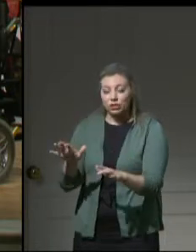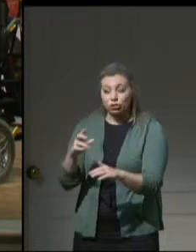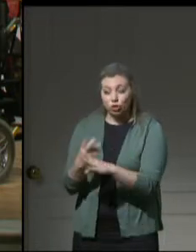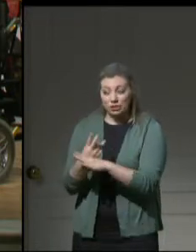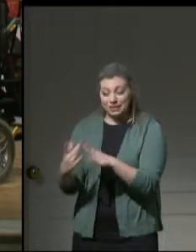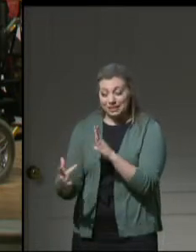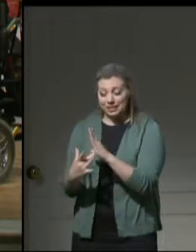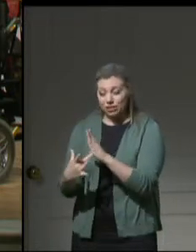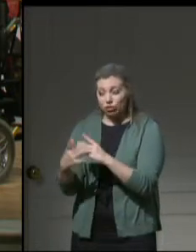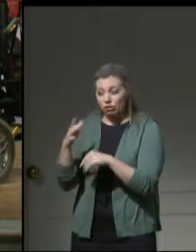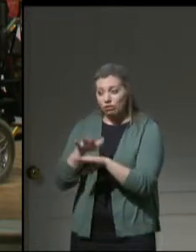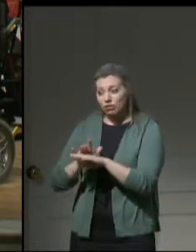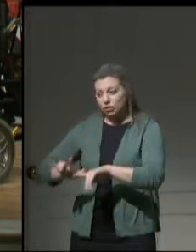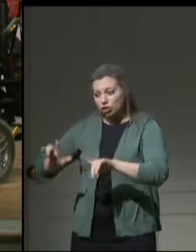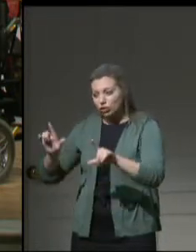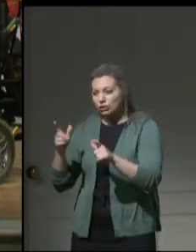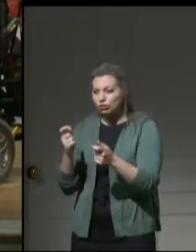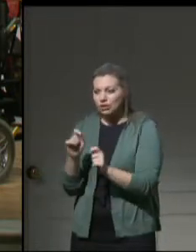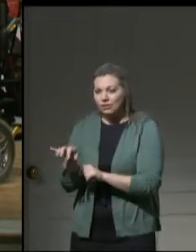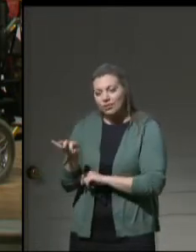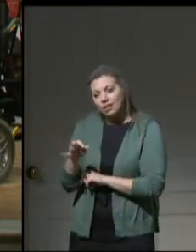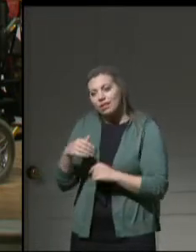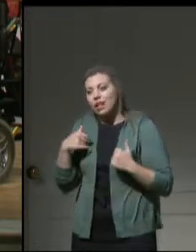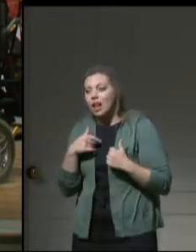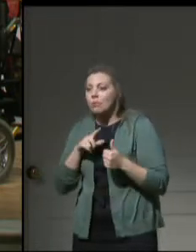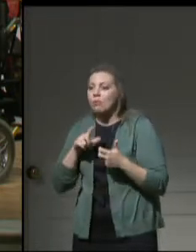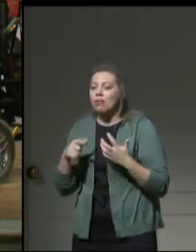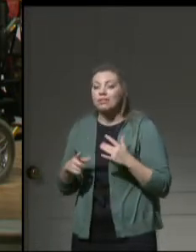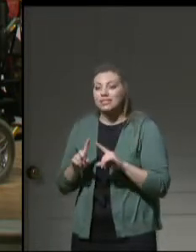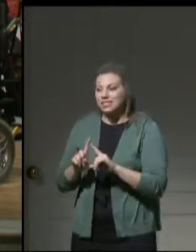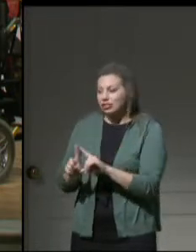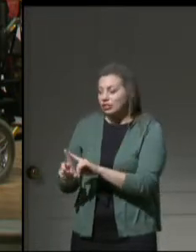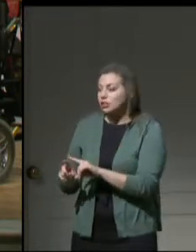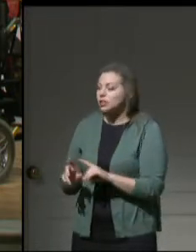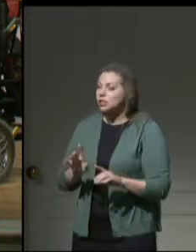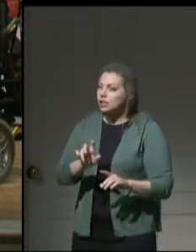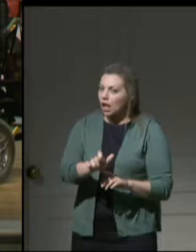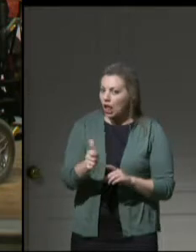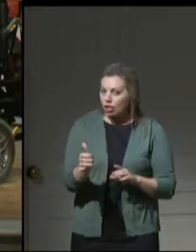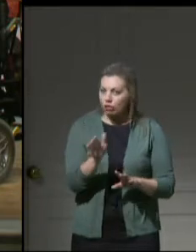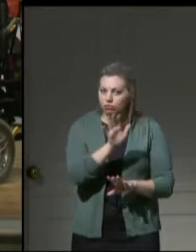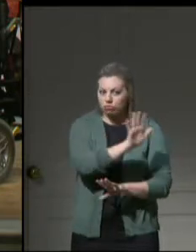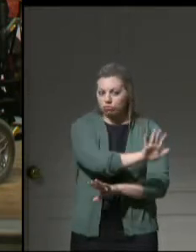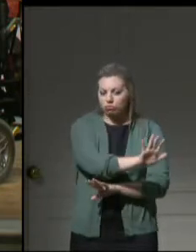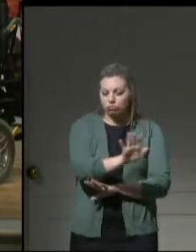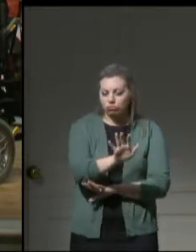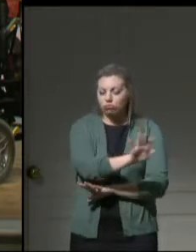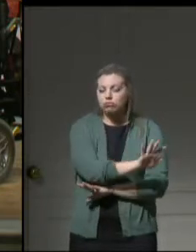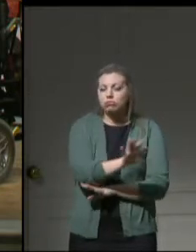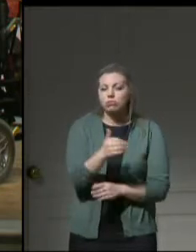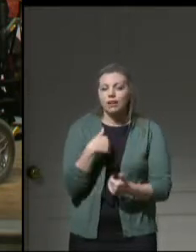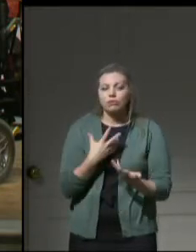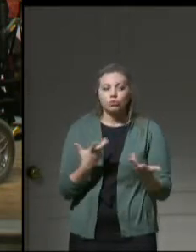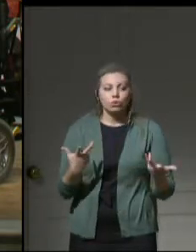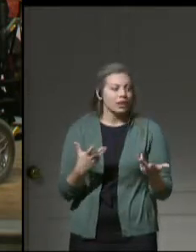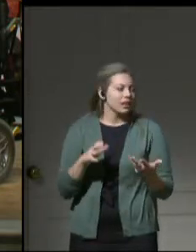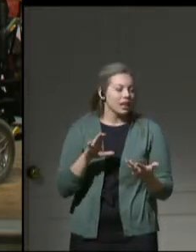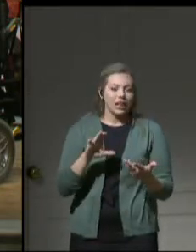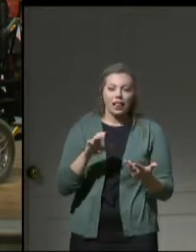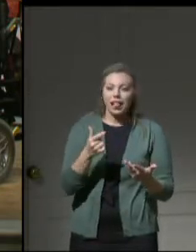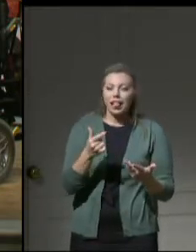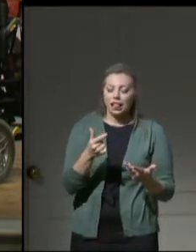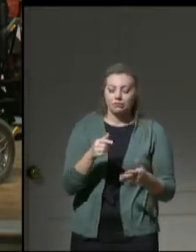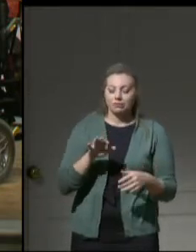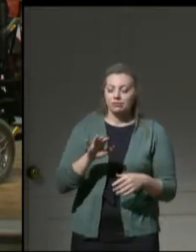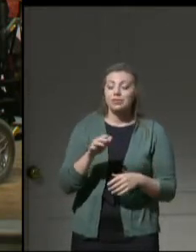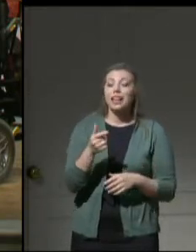technology on this screen to try to locate the animals and stuff. And on the other side, we've got this sort of glacier space,